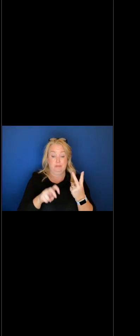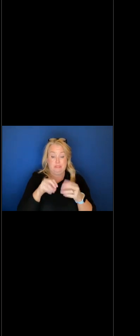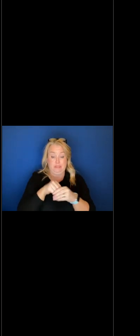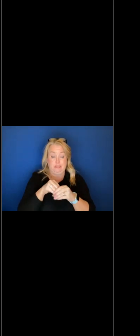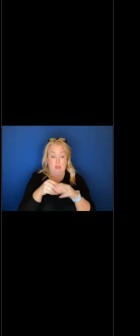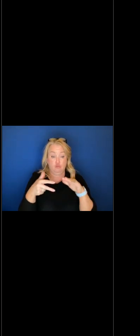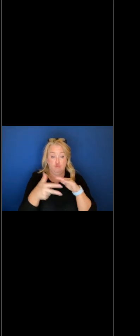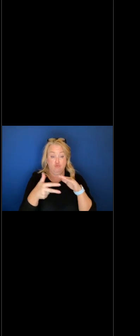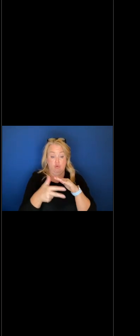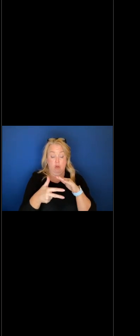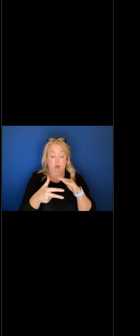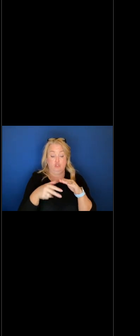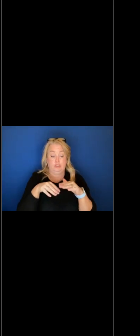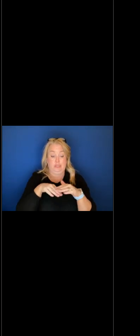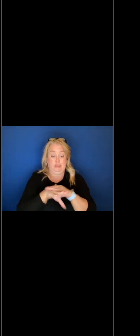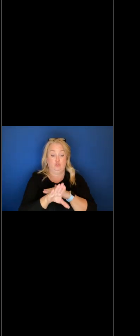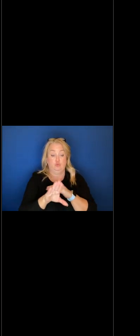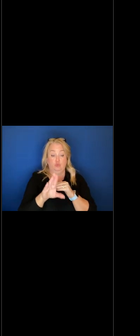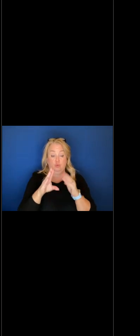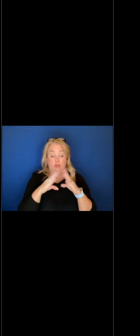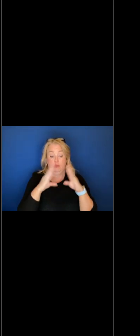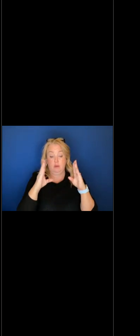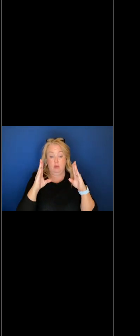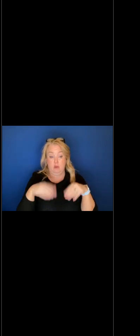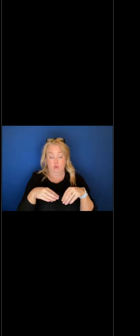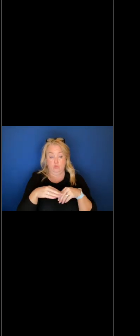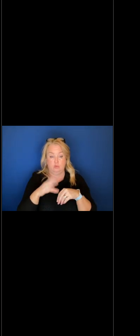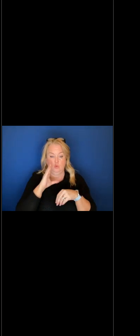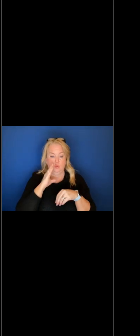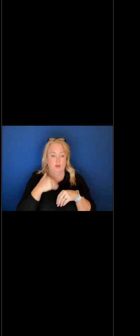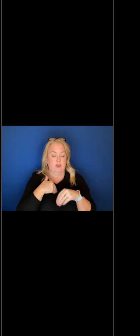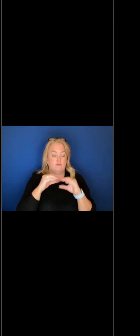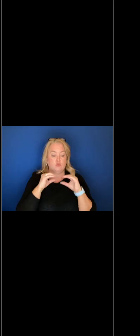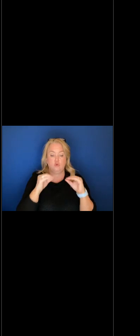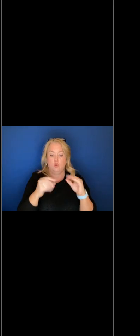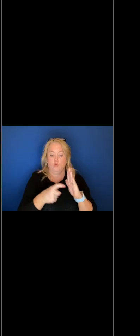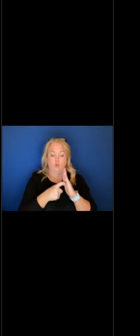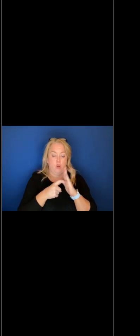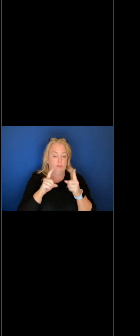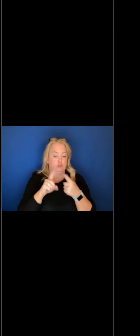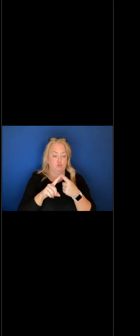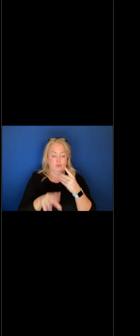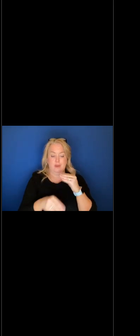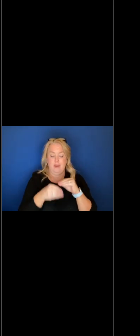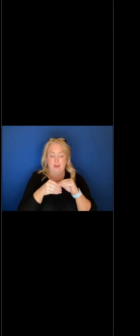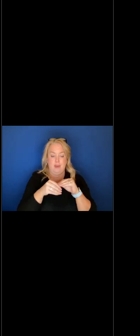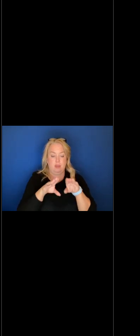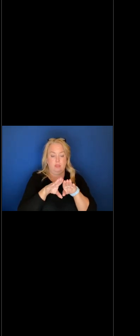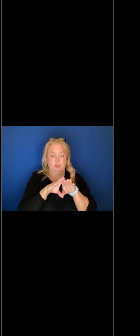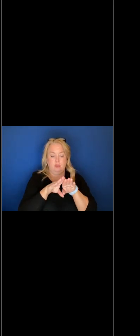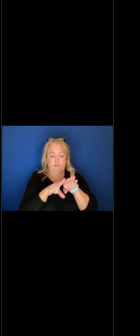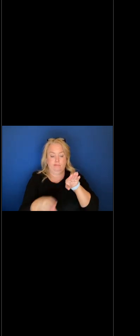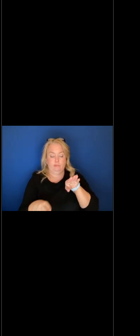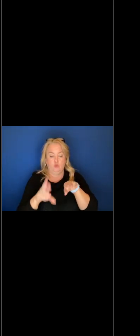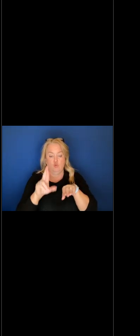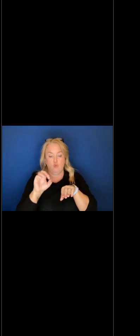garage leading into the unit, there would be no requirement to put a ramp in place of the